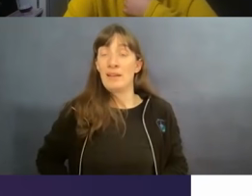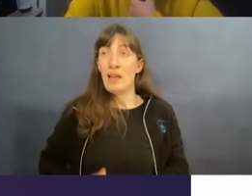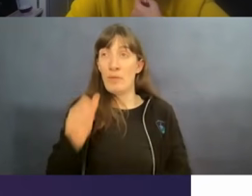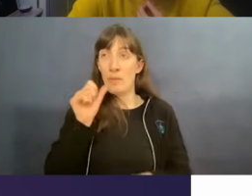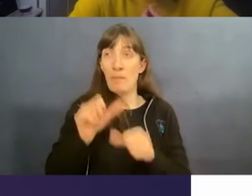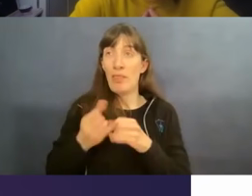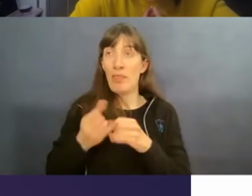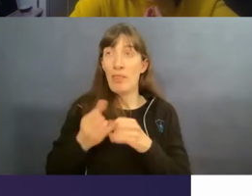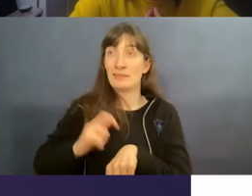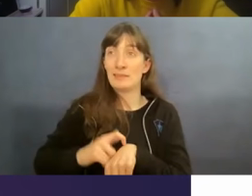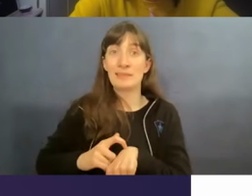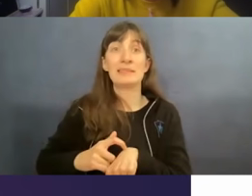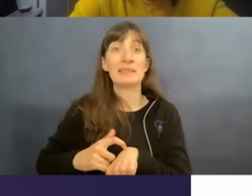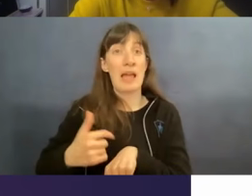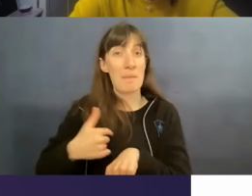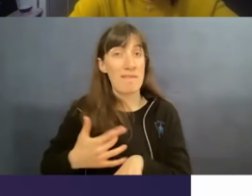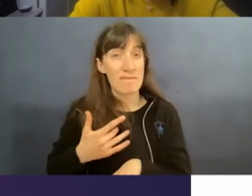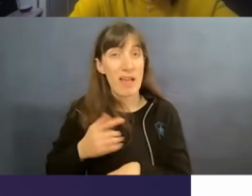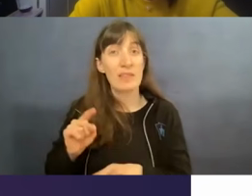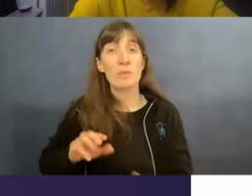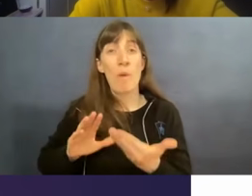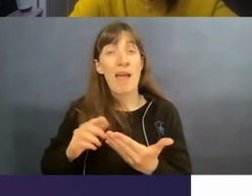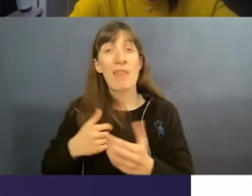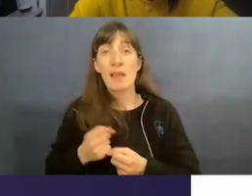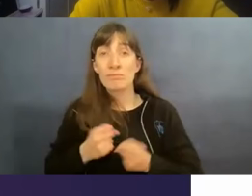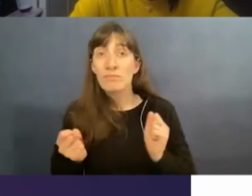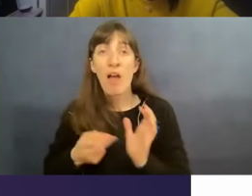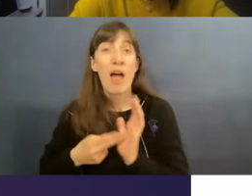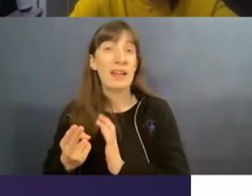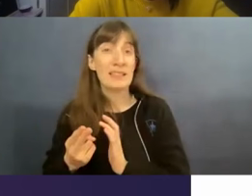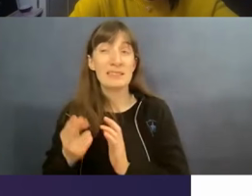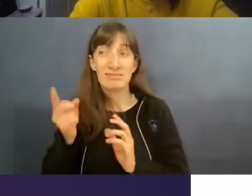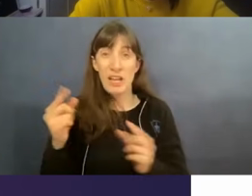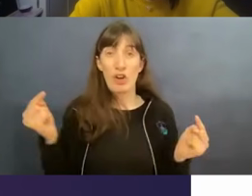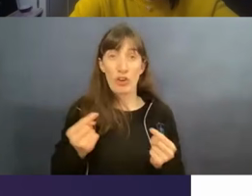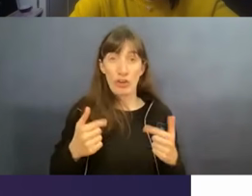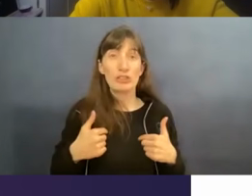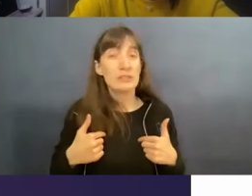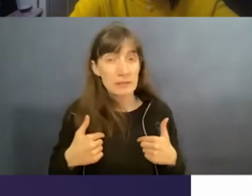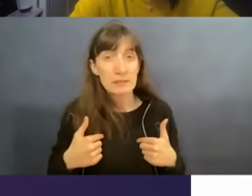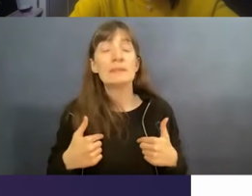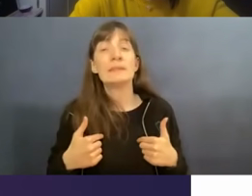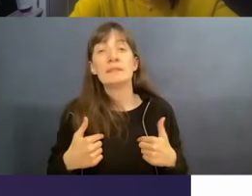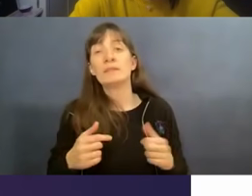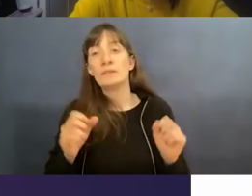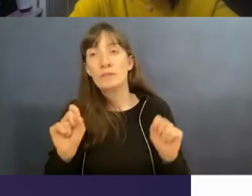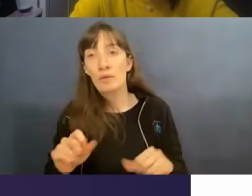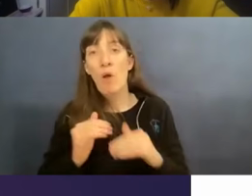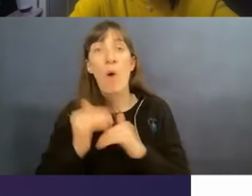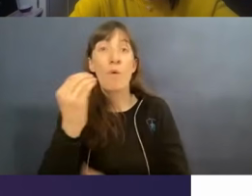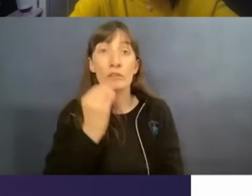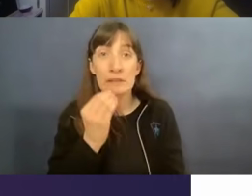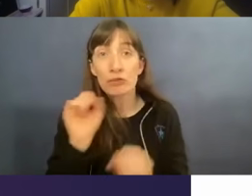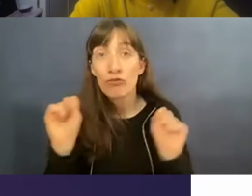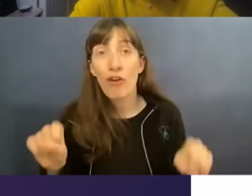I was honest, I got hurt. They might overeat. Yeah, so there's a lot of different ways that it shows